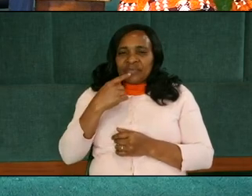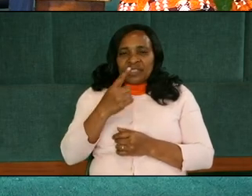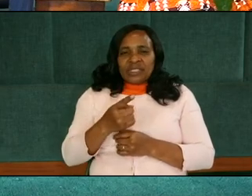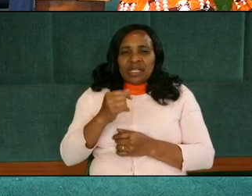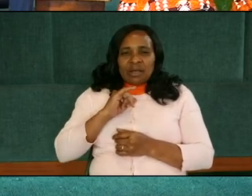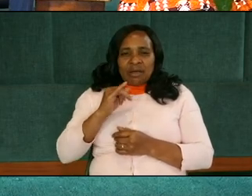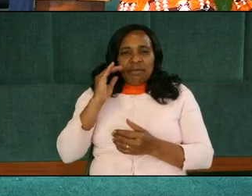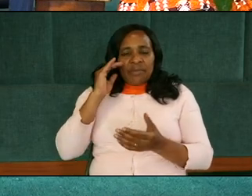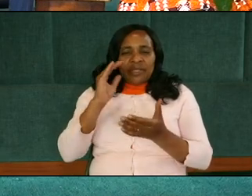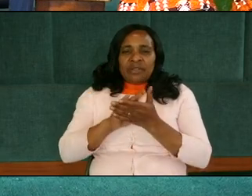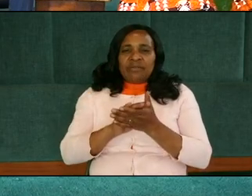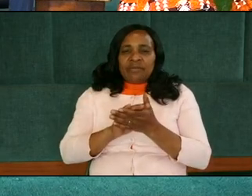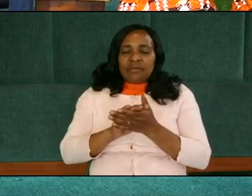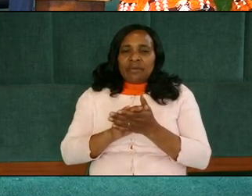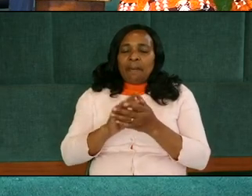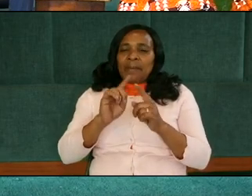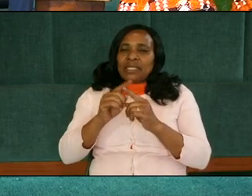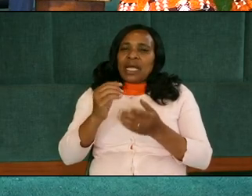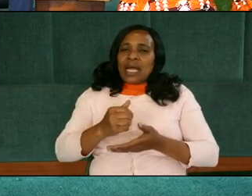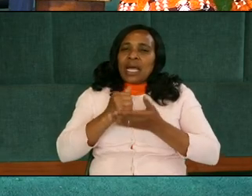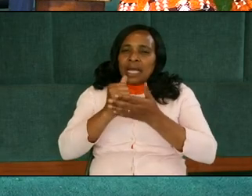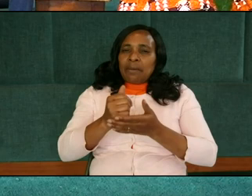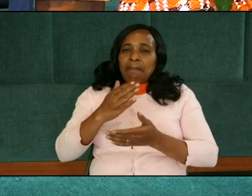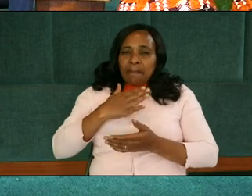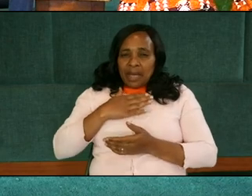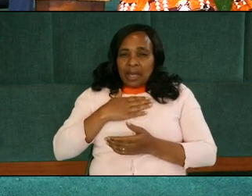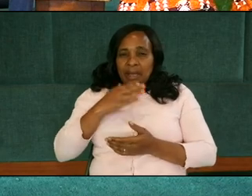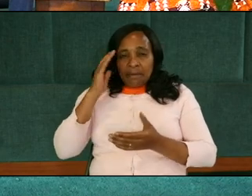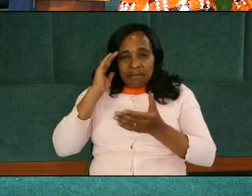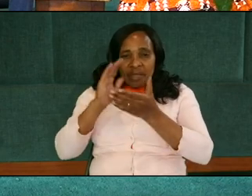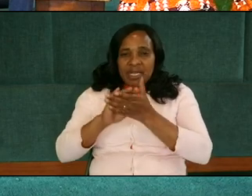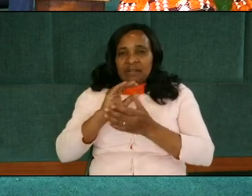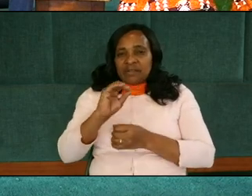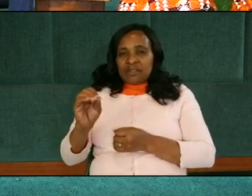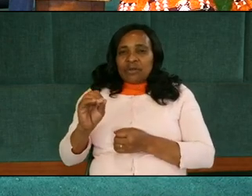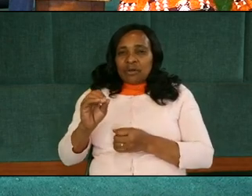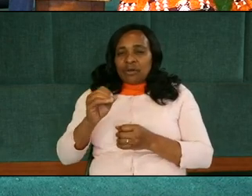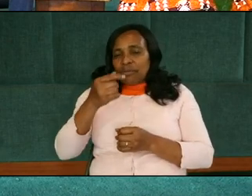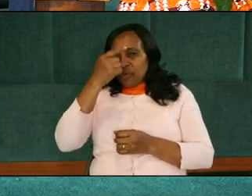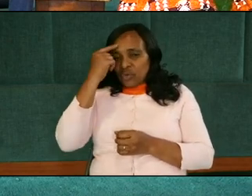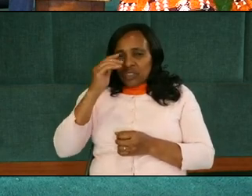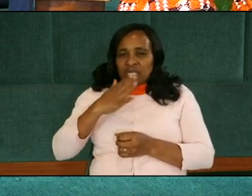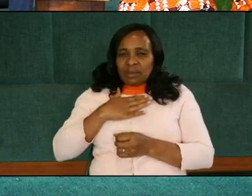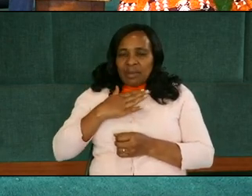"I believe, but help my unbelief." So I'd give myself a C.